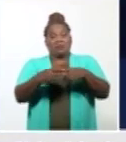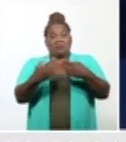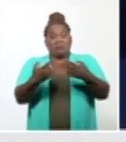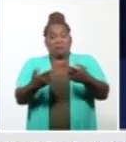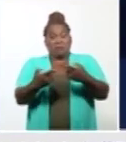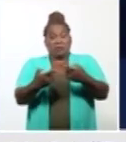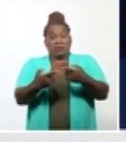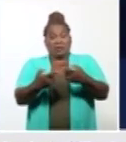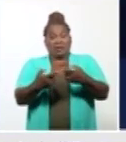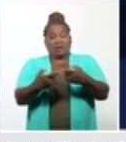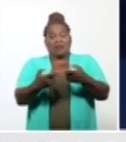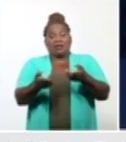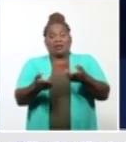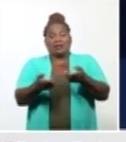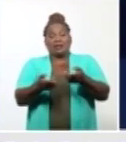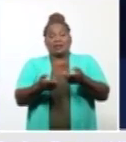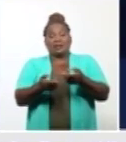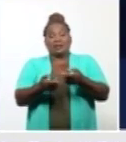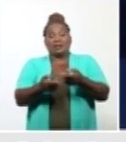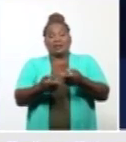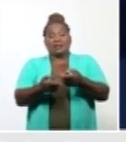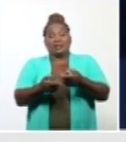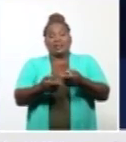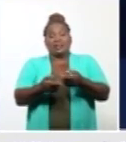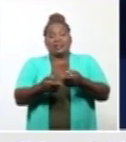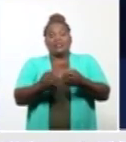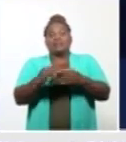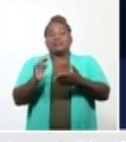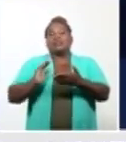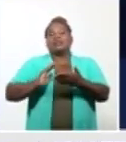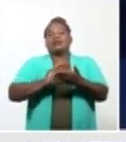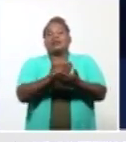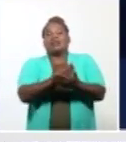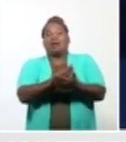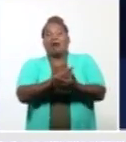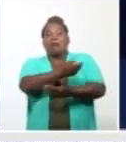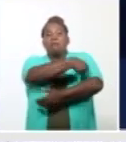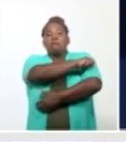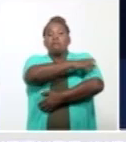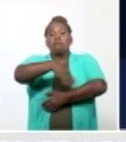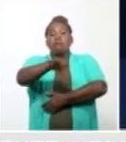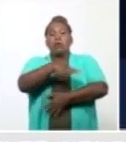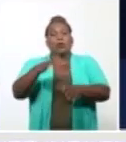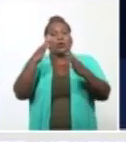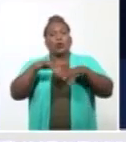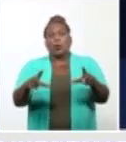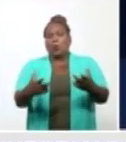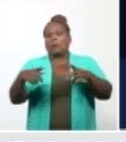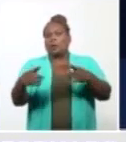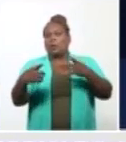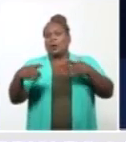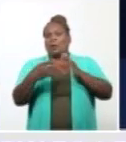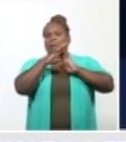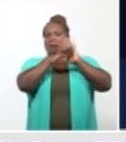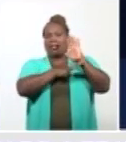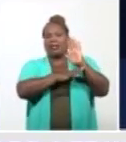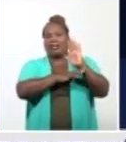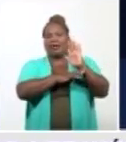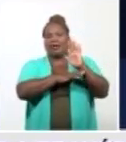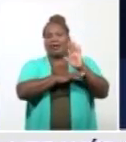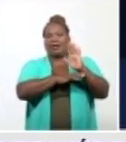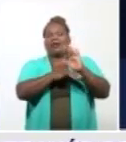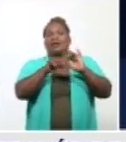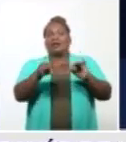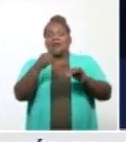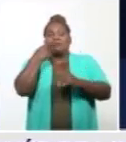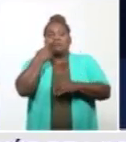masks. And this is very risky, because we can have a new wave of the disease, a